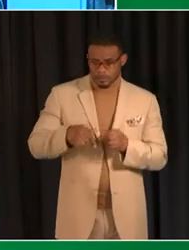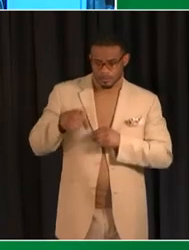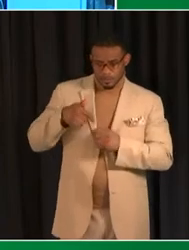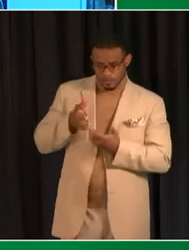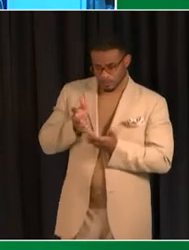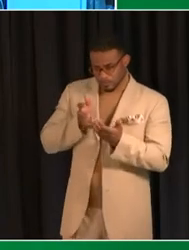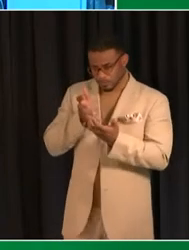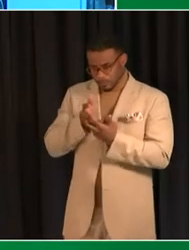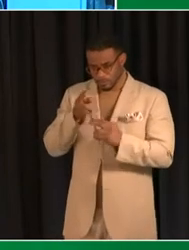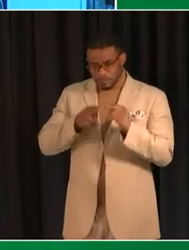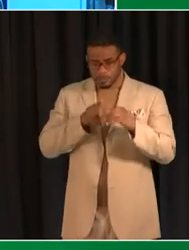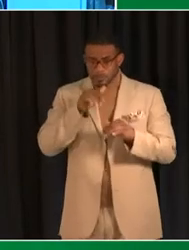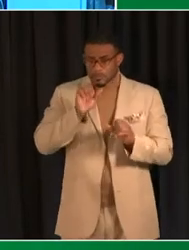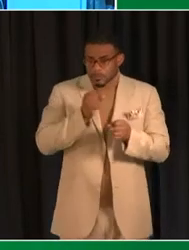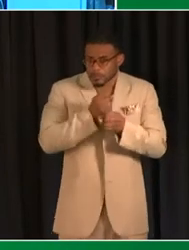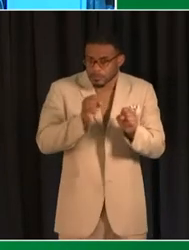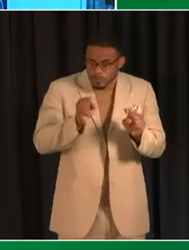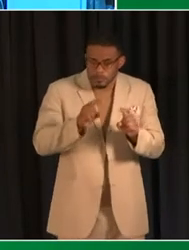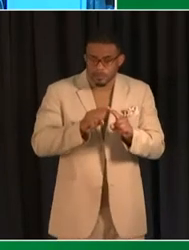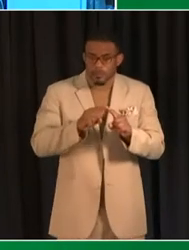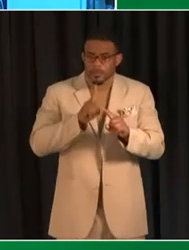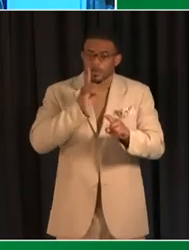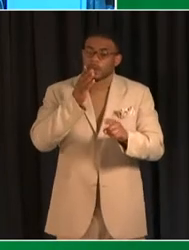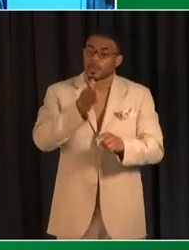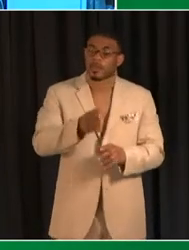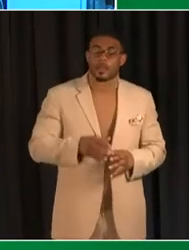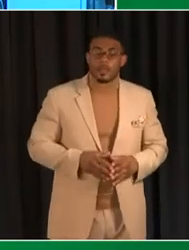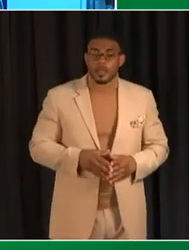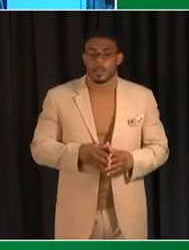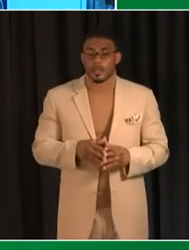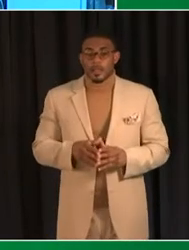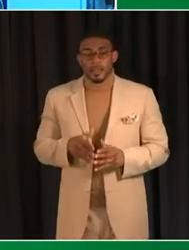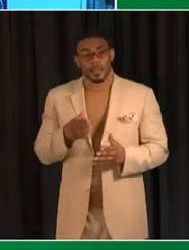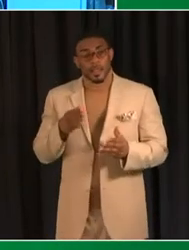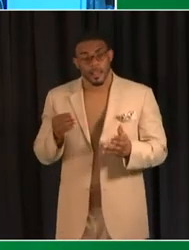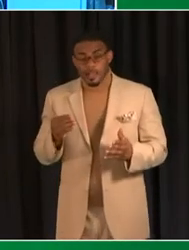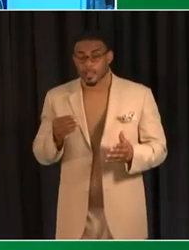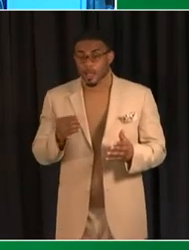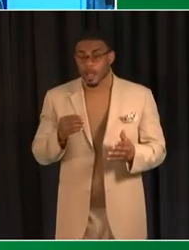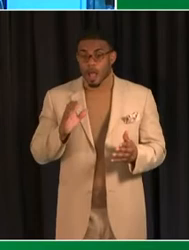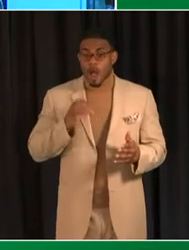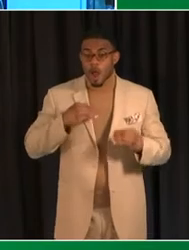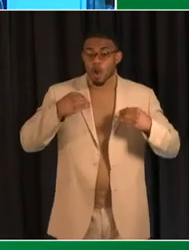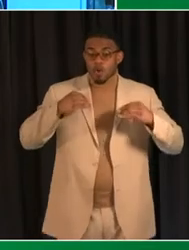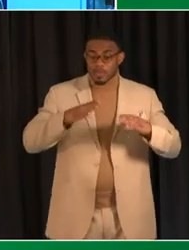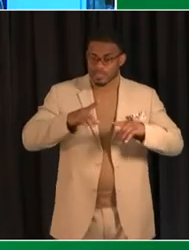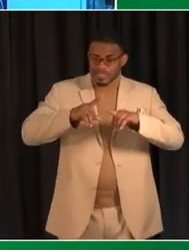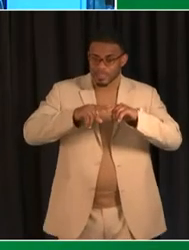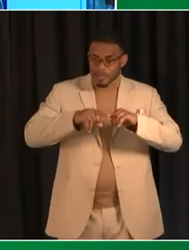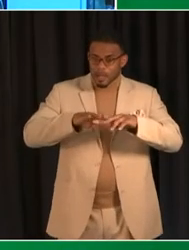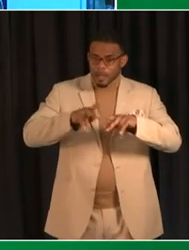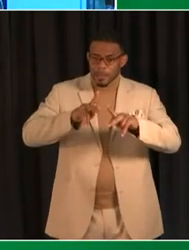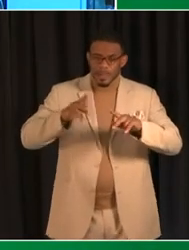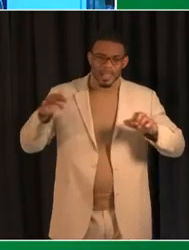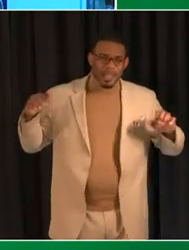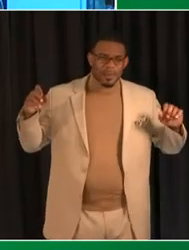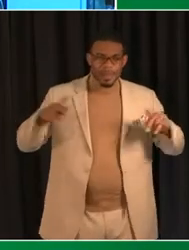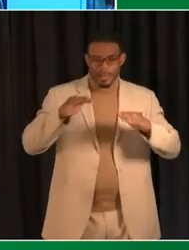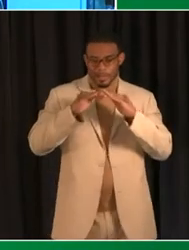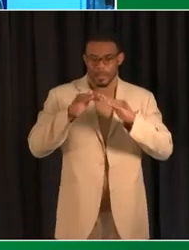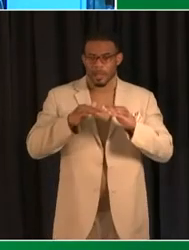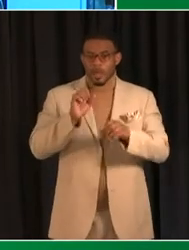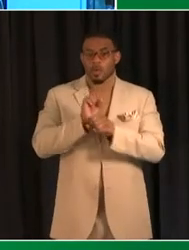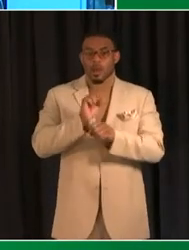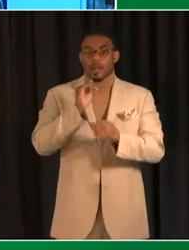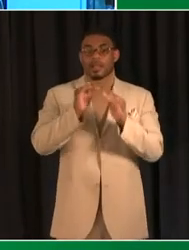retrofit their buildings so that it's safe to be there. And our retailers depend on people coming